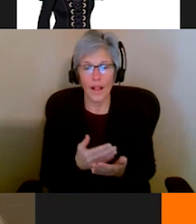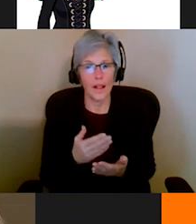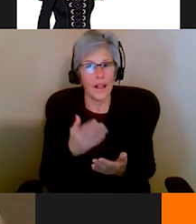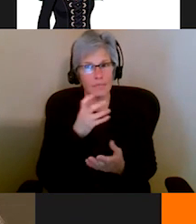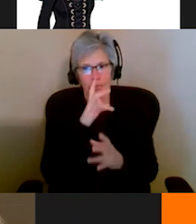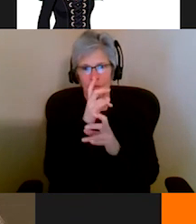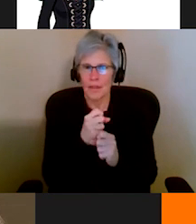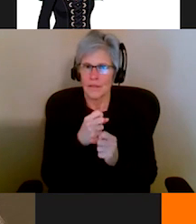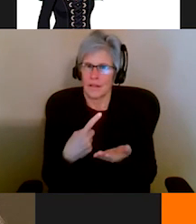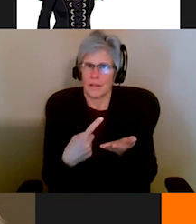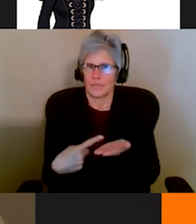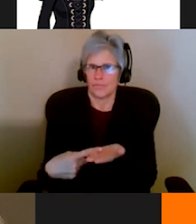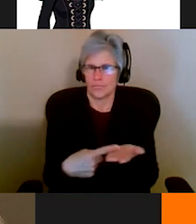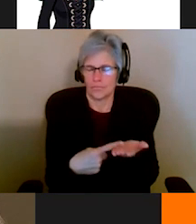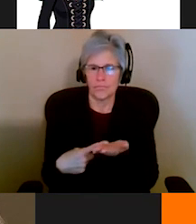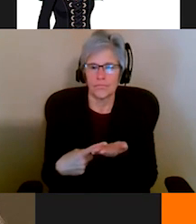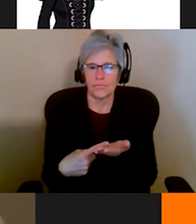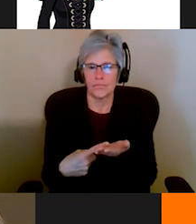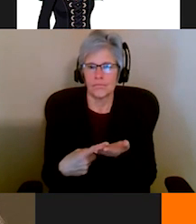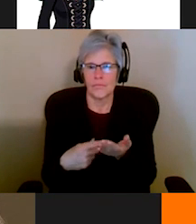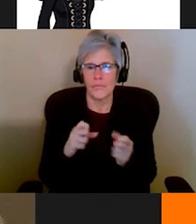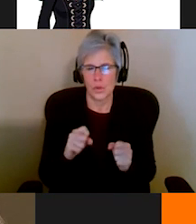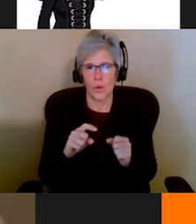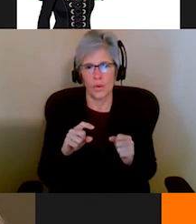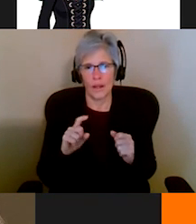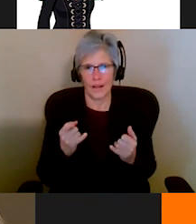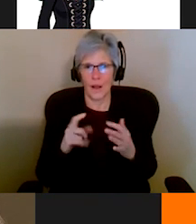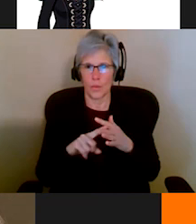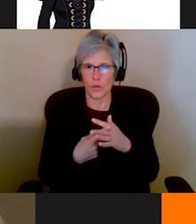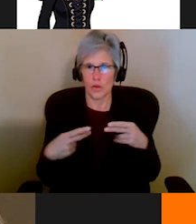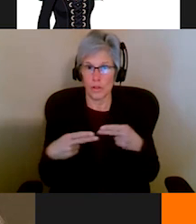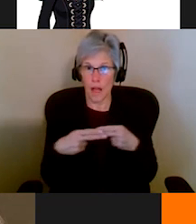conversation. And so if we could start the slideshow